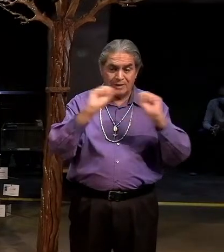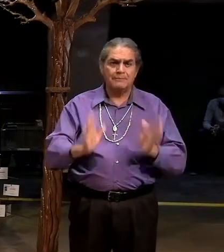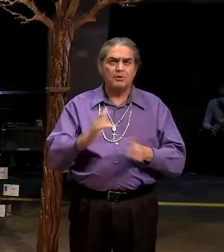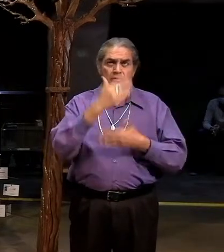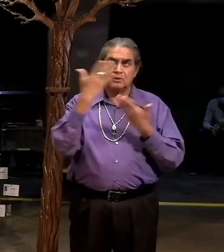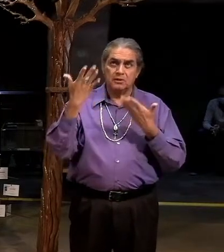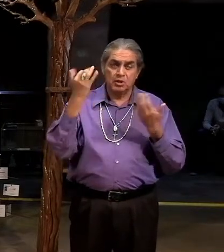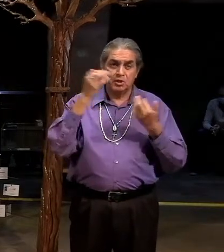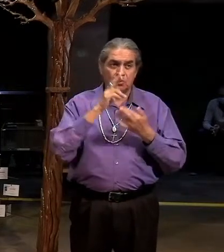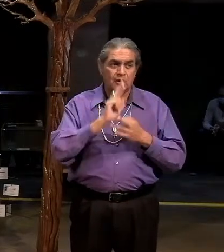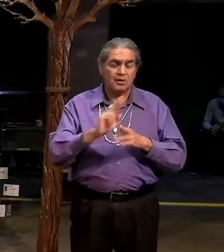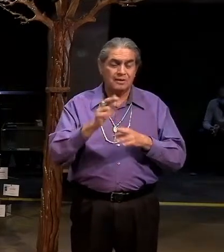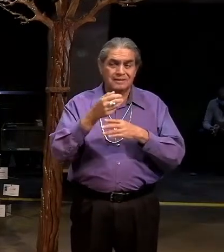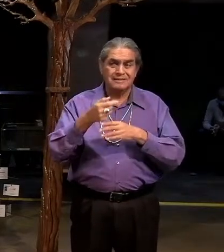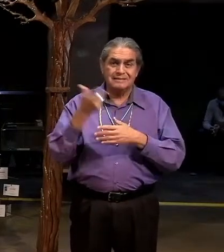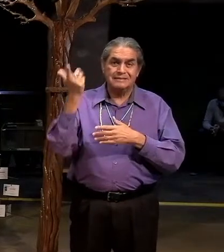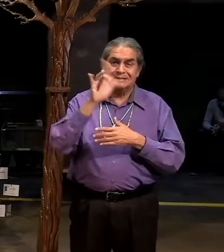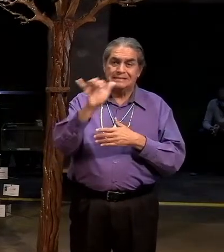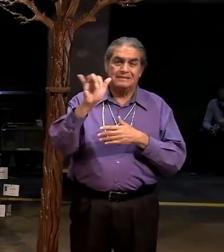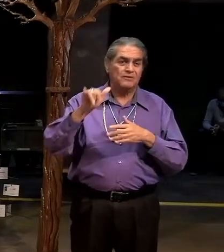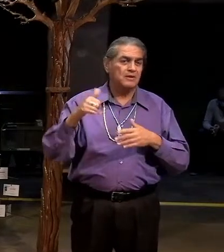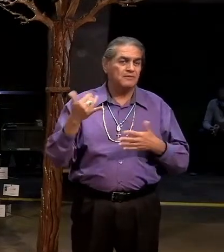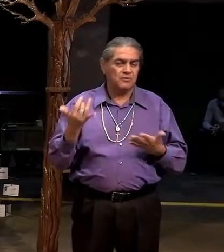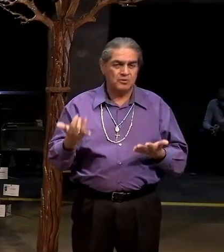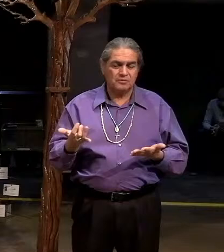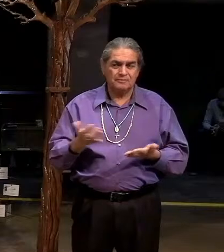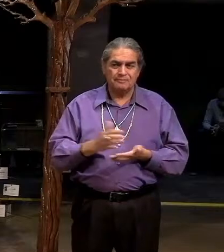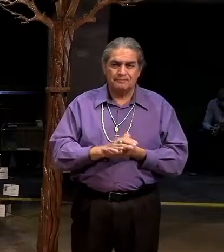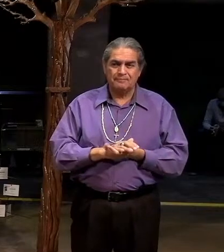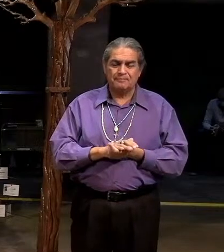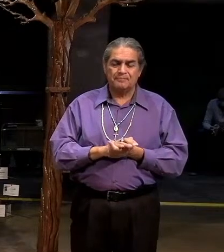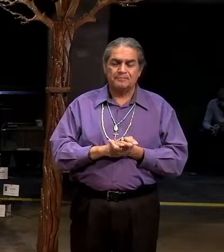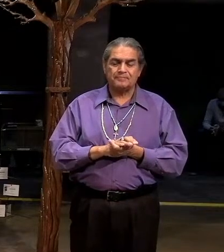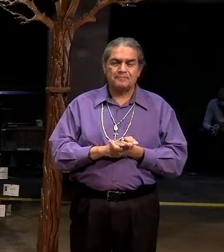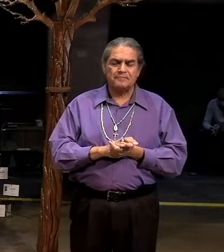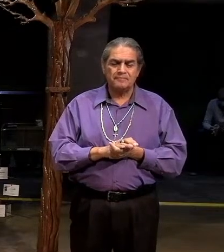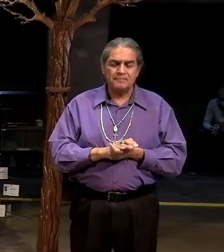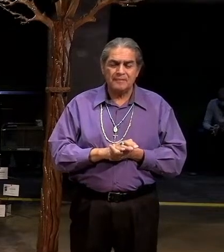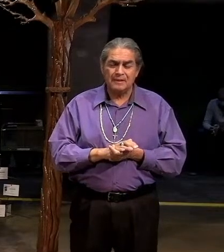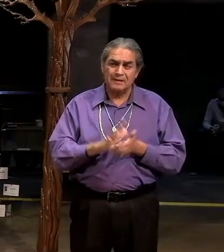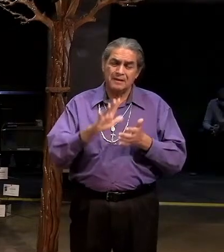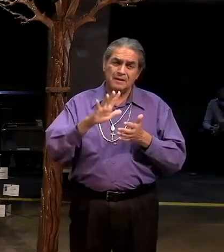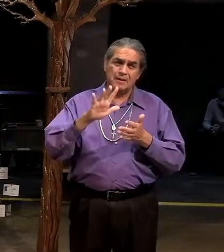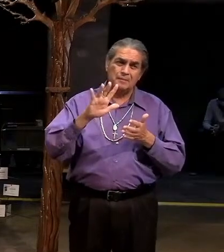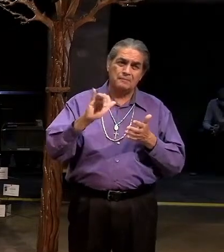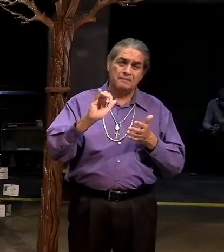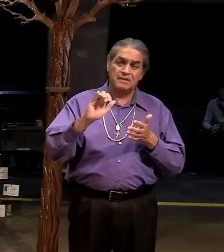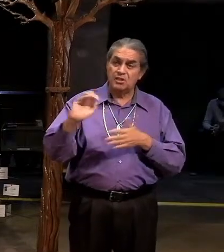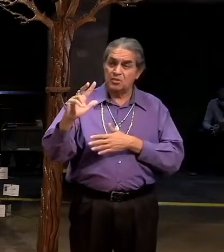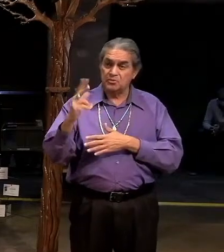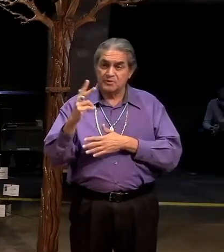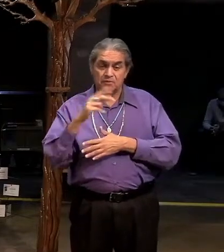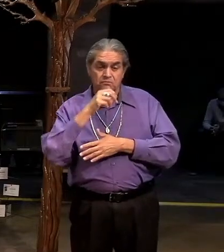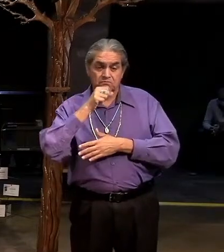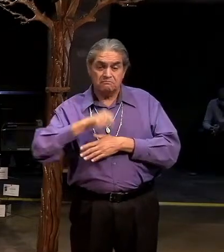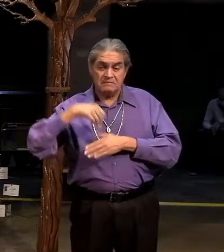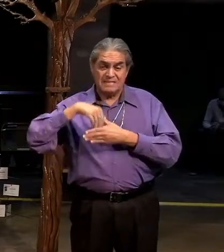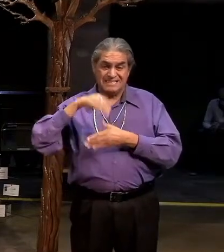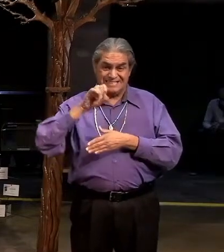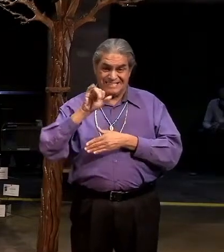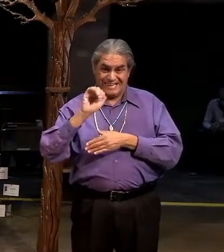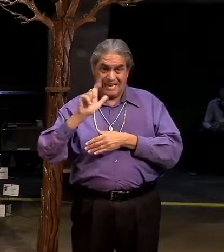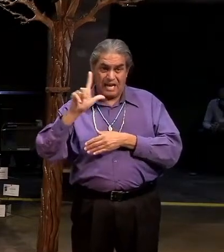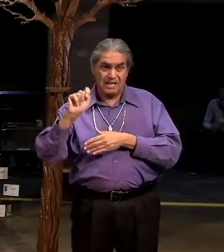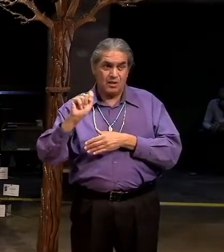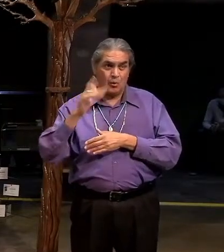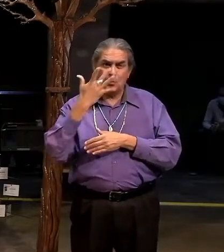you are named forever. like the three-year-old in Seattle, why do you let